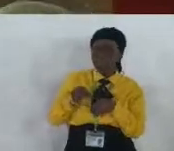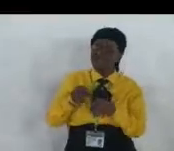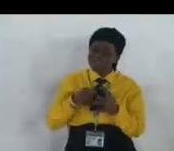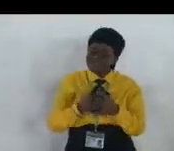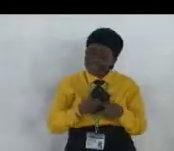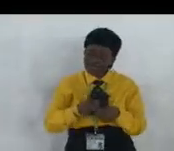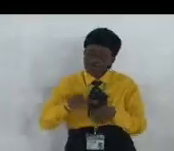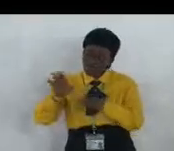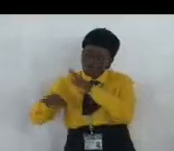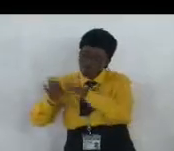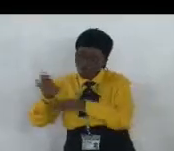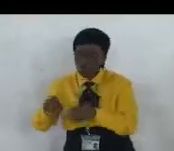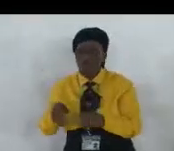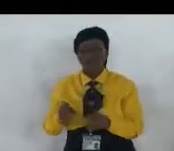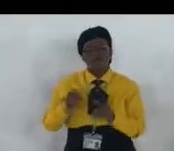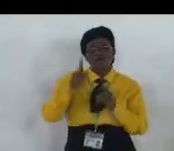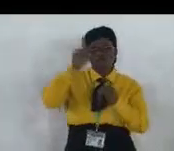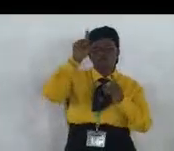You've restored